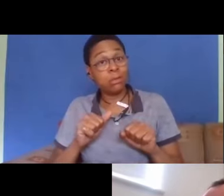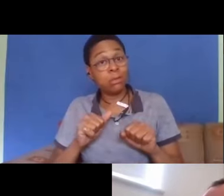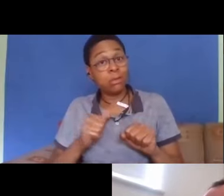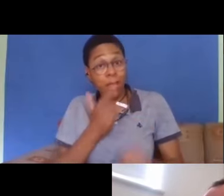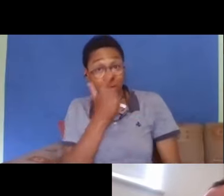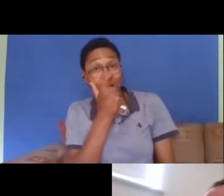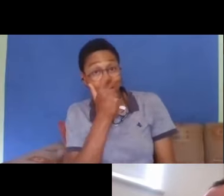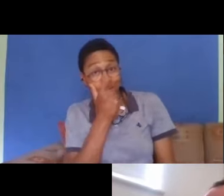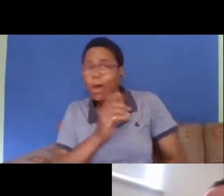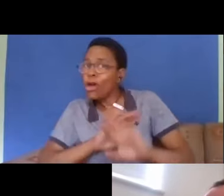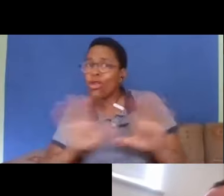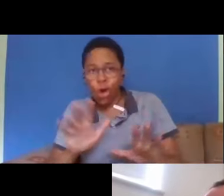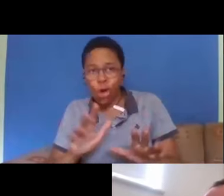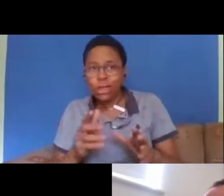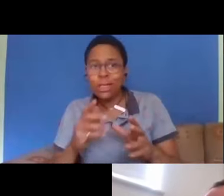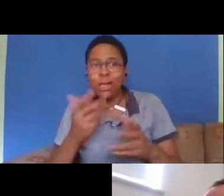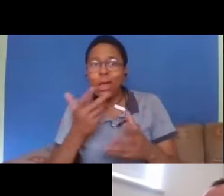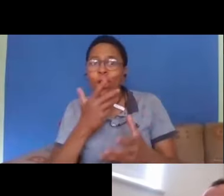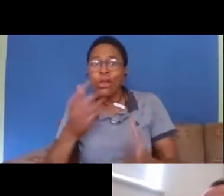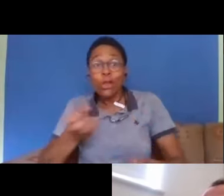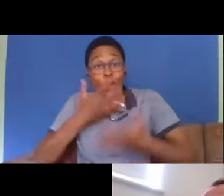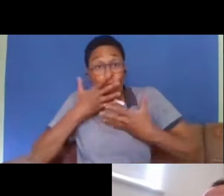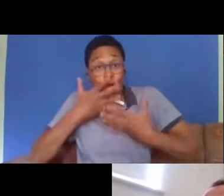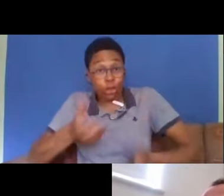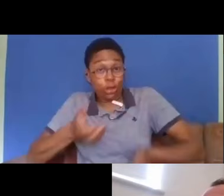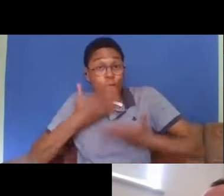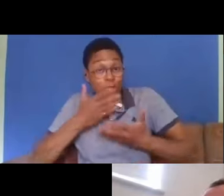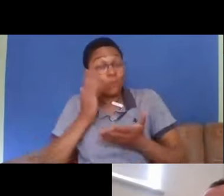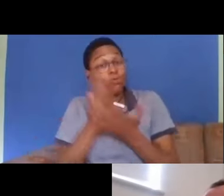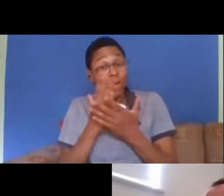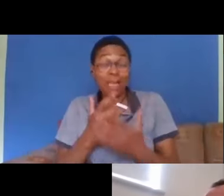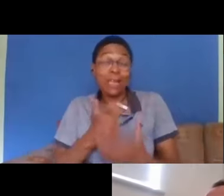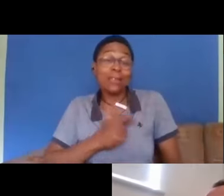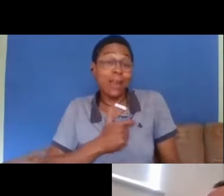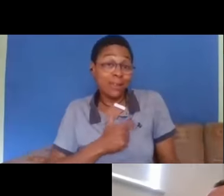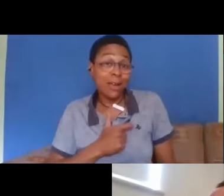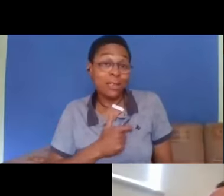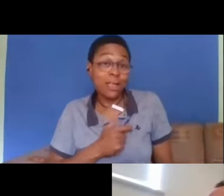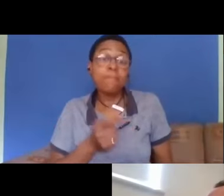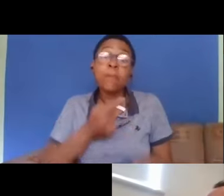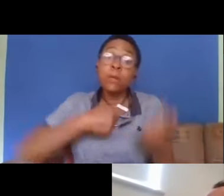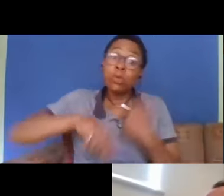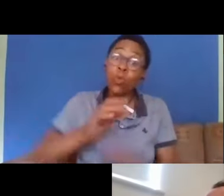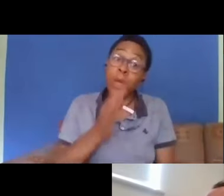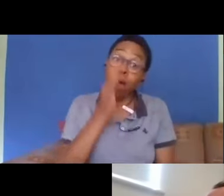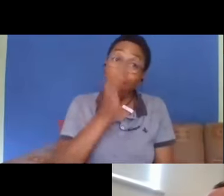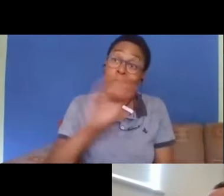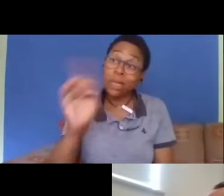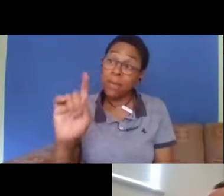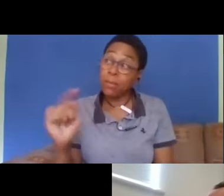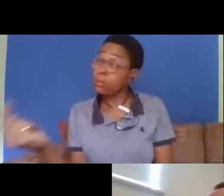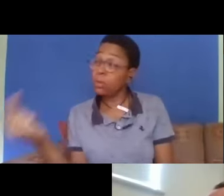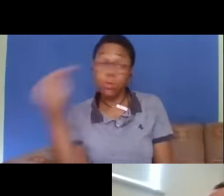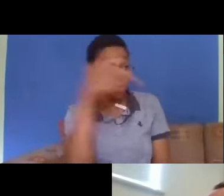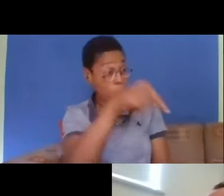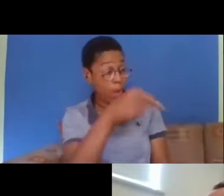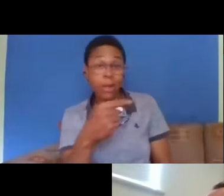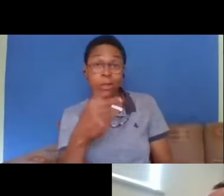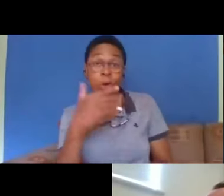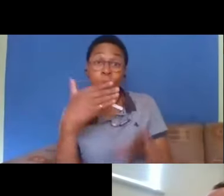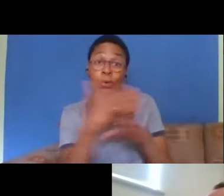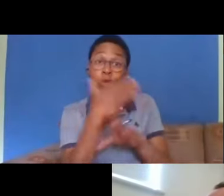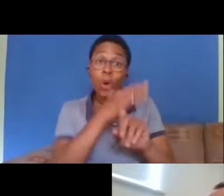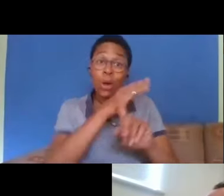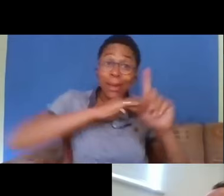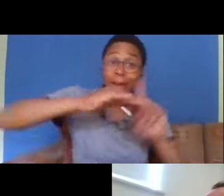already suggested, you know, we're asking people to go back into a working environment, which is going to be very different to